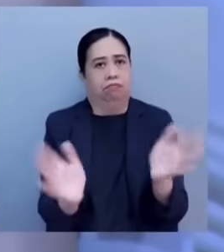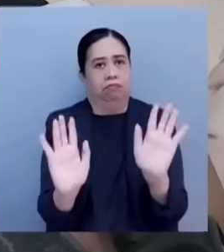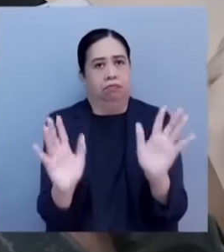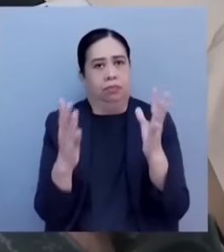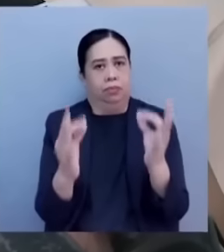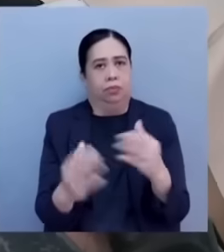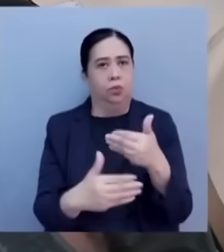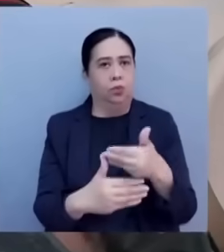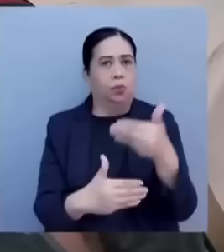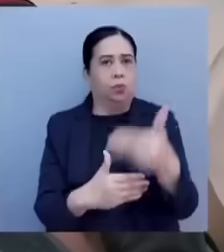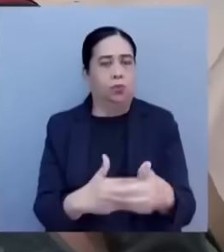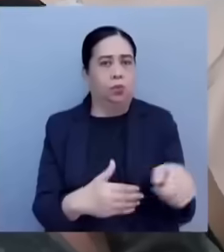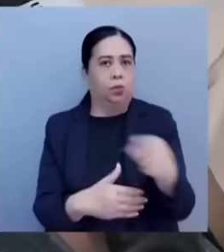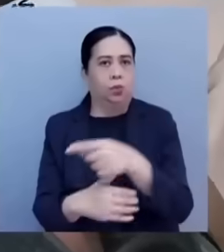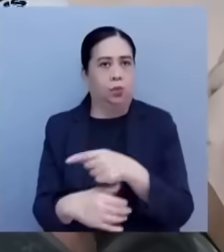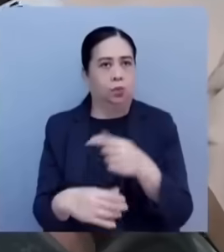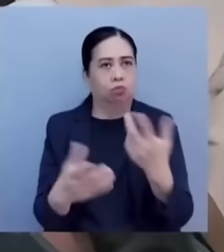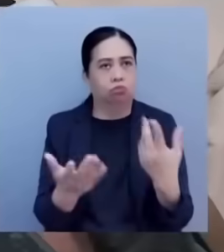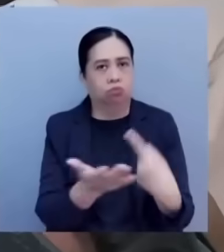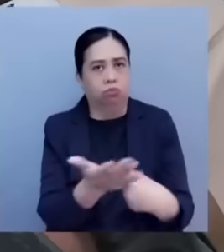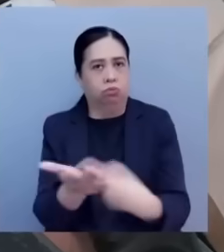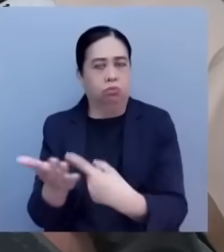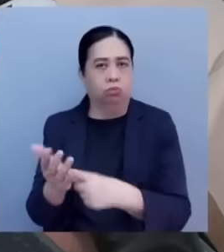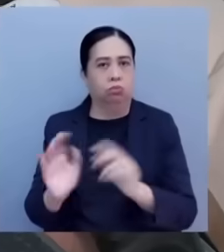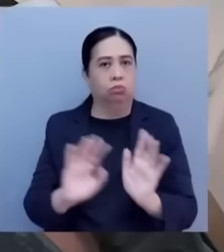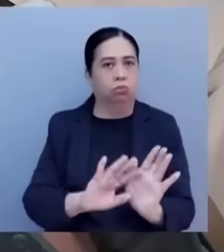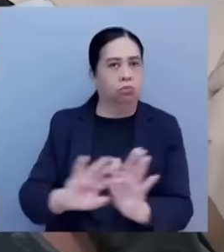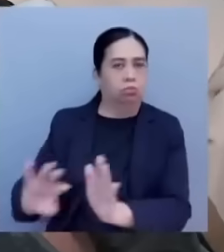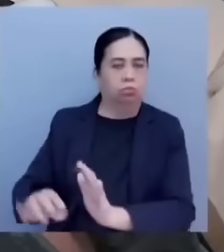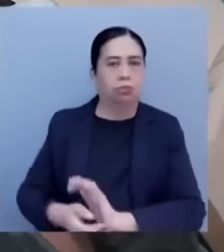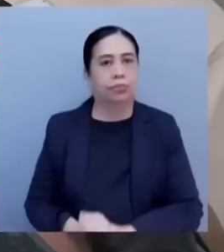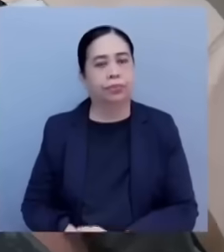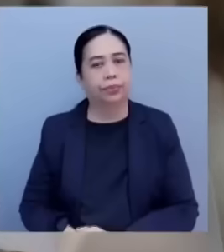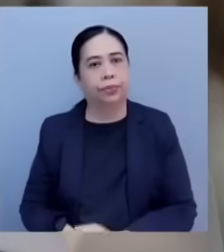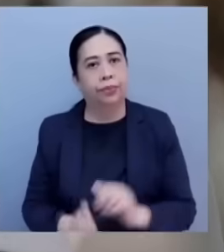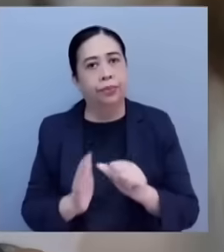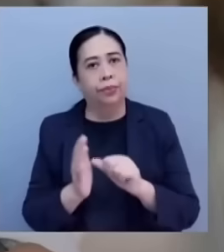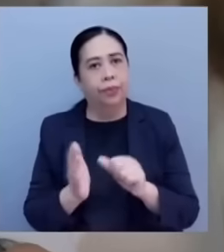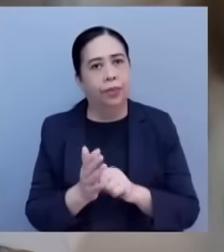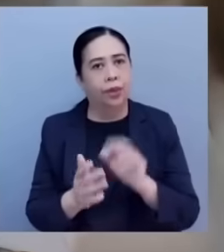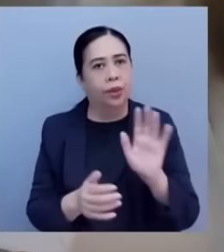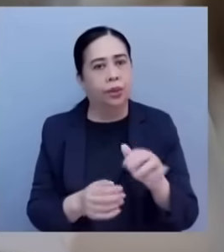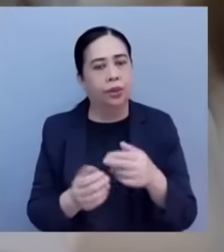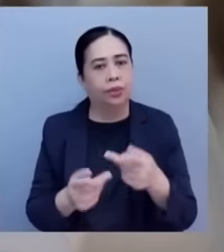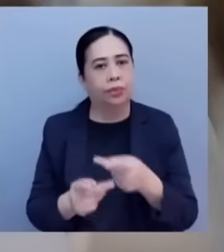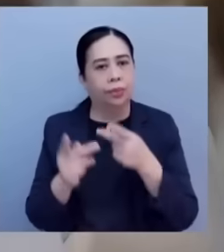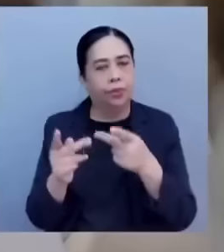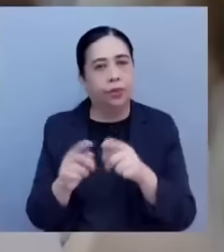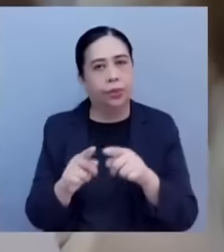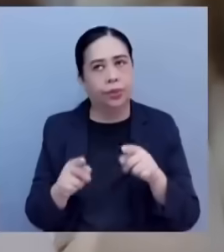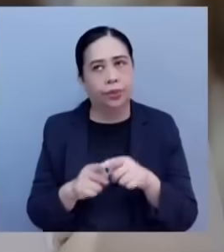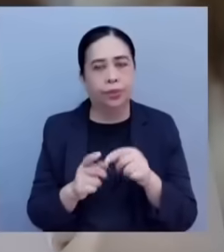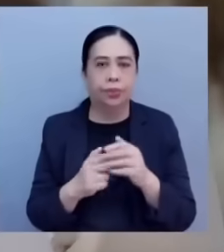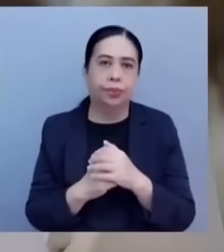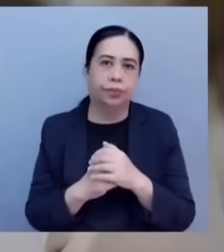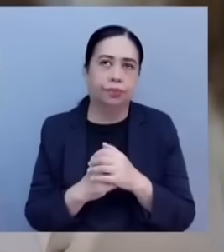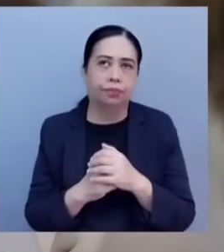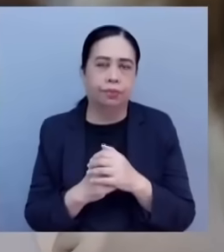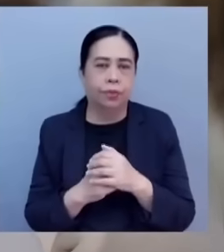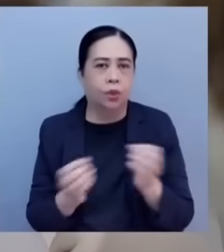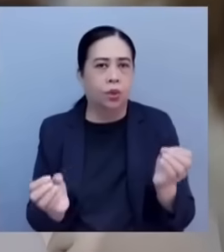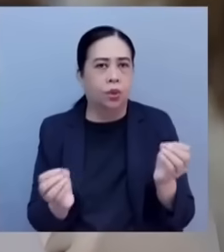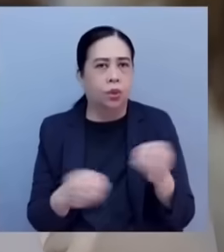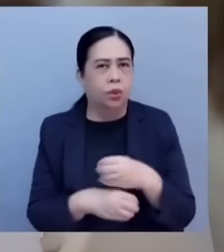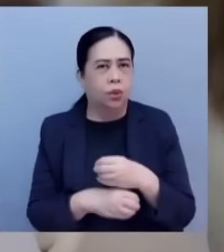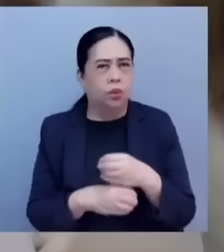cases to explore that particular question. Attorney Gutierrez, named in your petition as well are the Office of